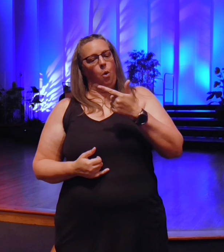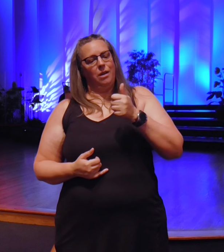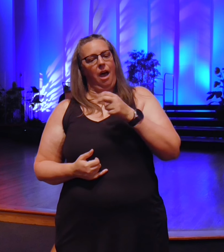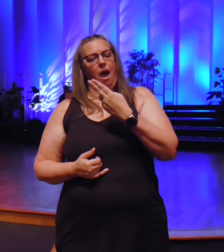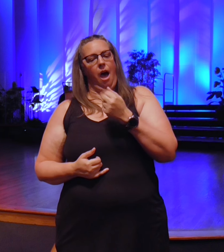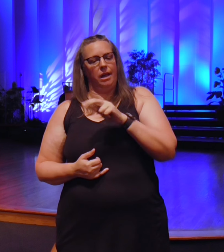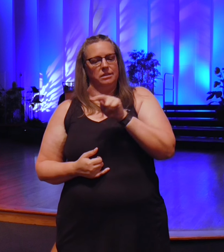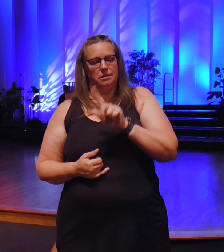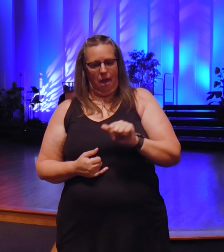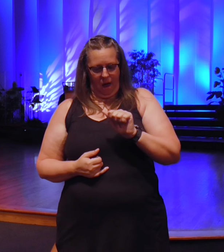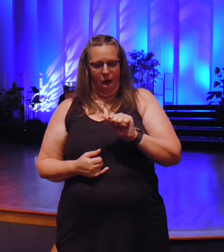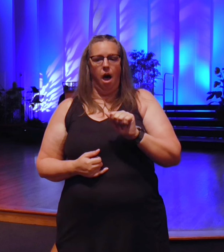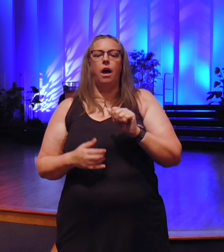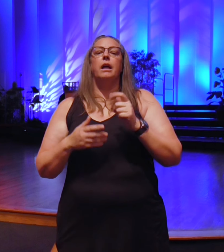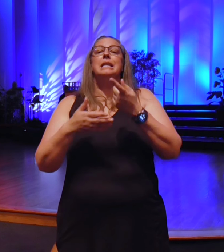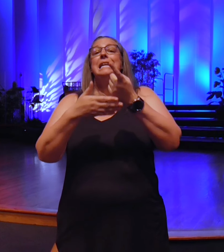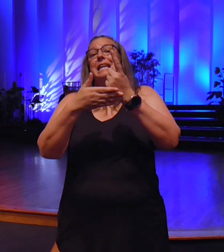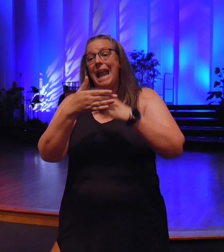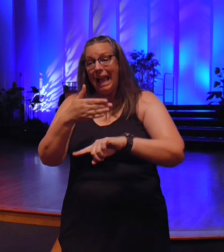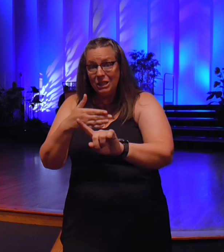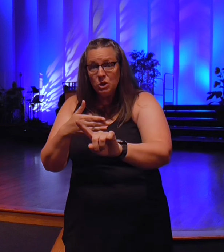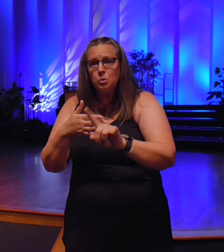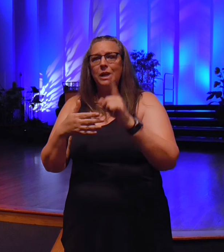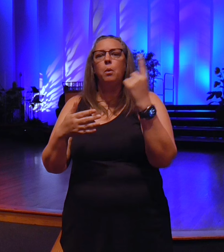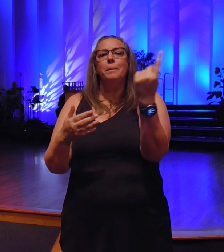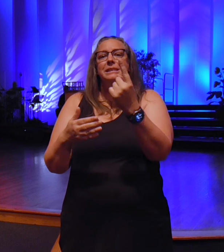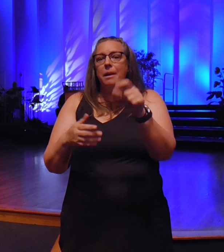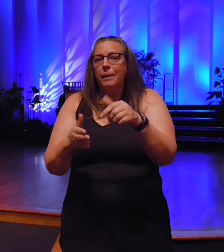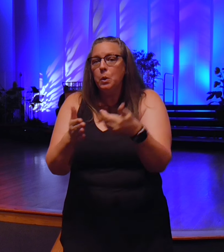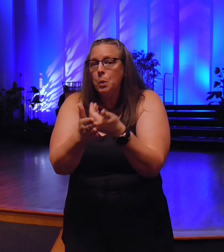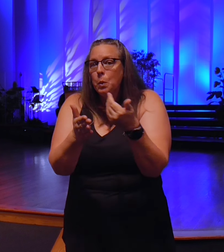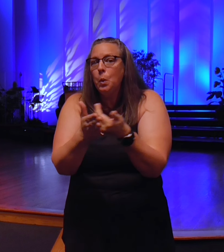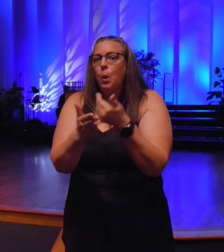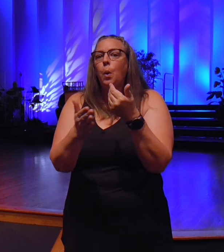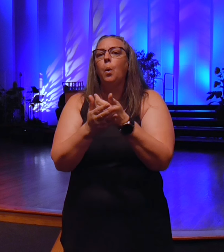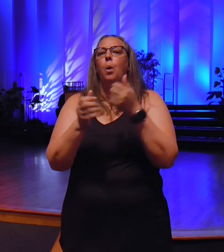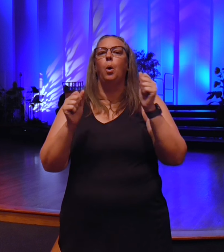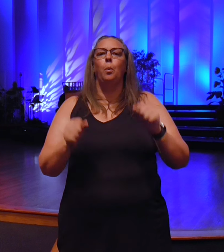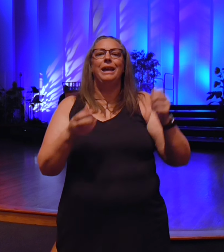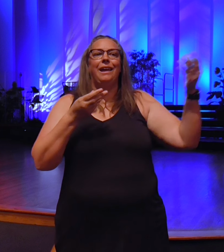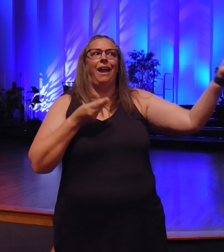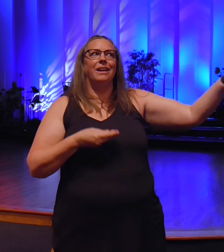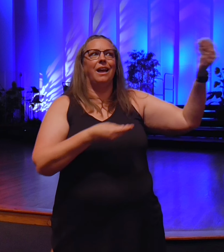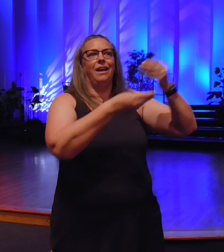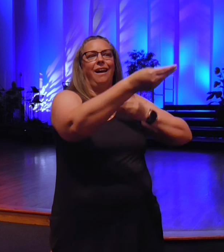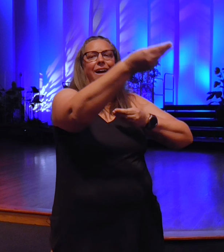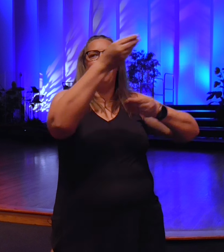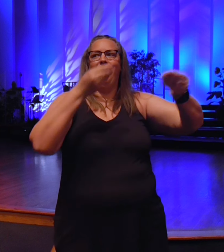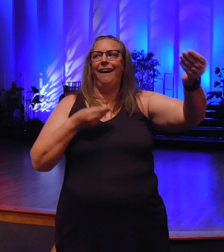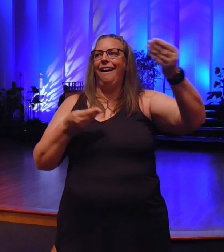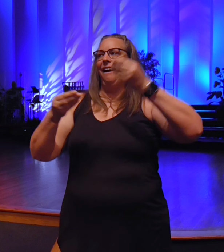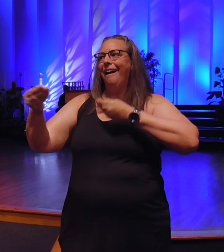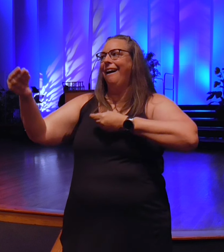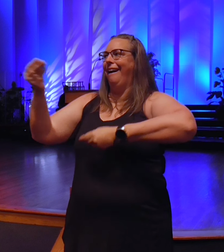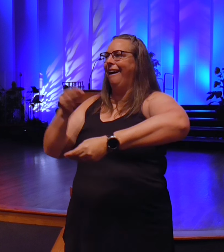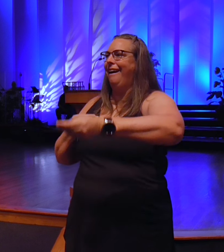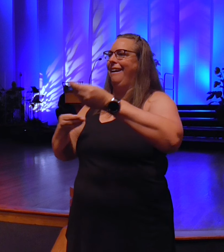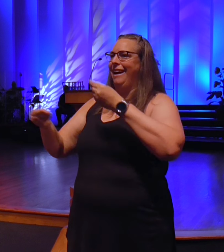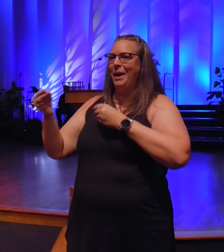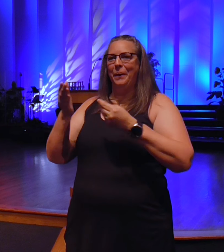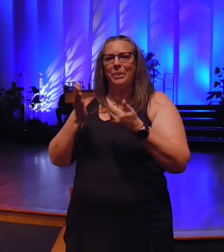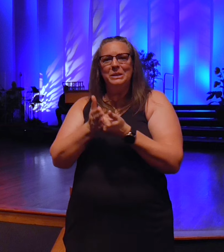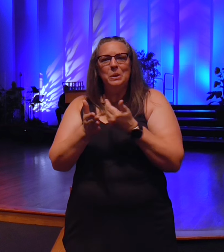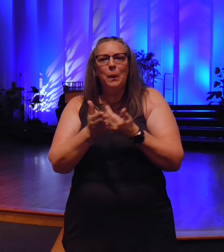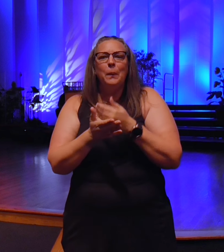great way show or another teacher that we get to take back out into the community. And it comes and it goes just like that. And it's so cool to experience this. And